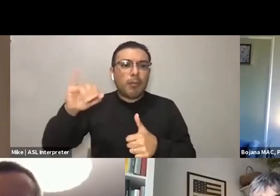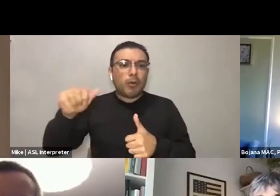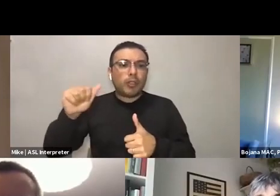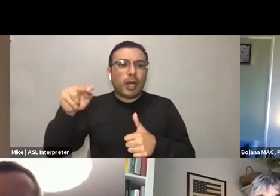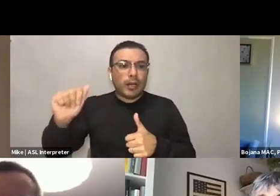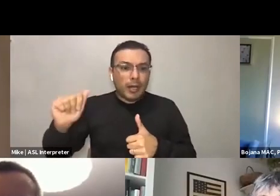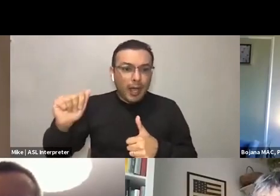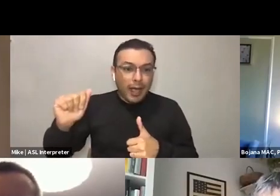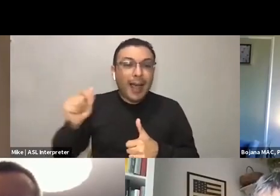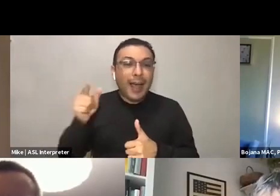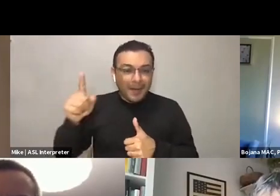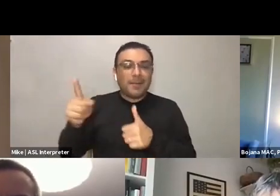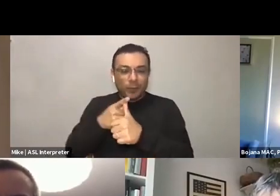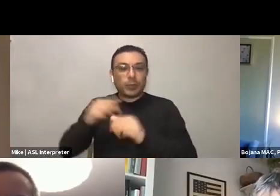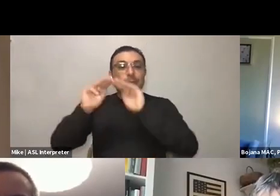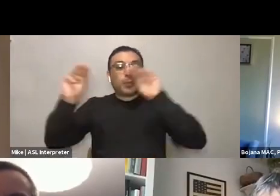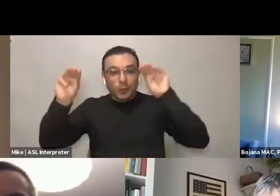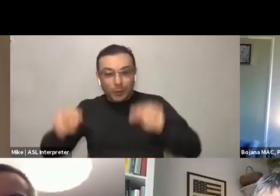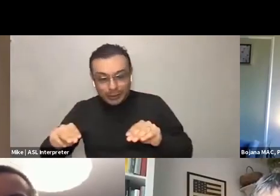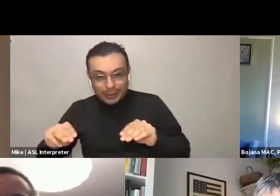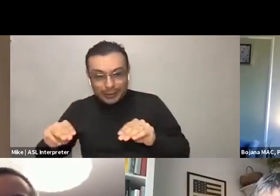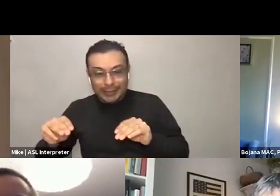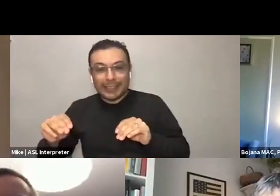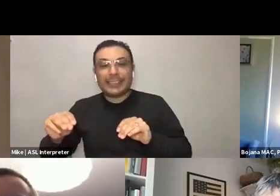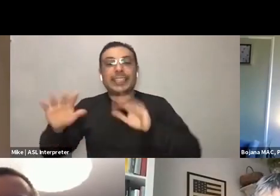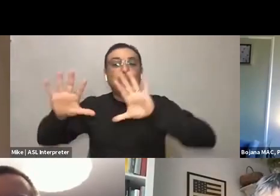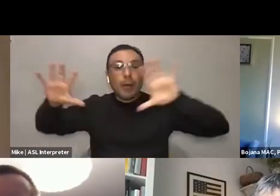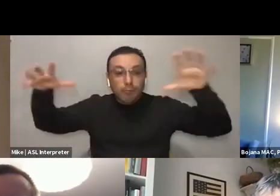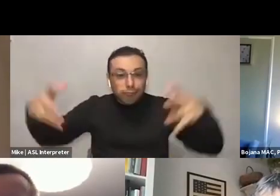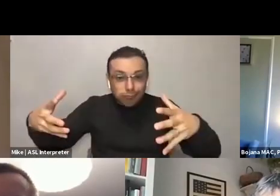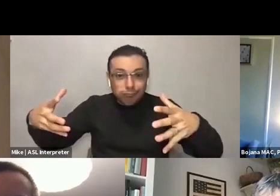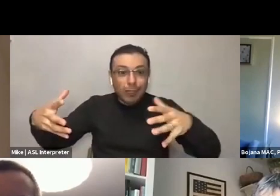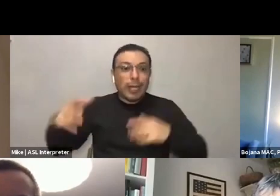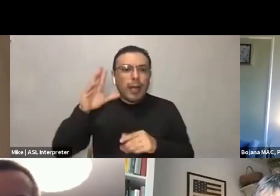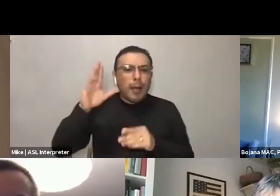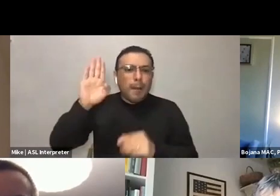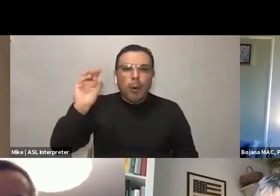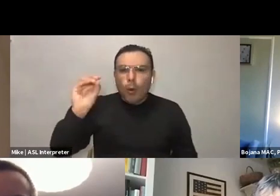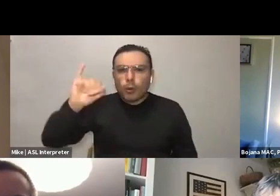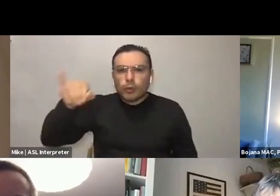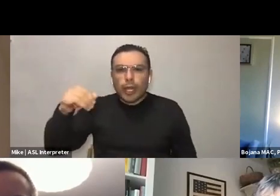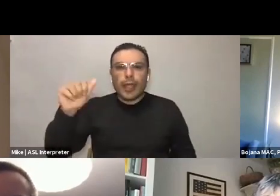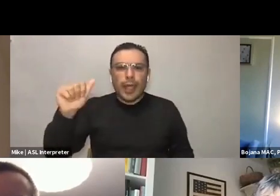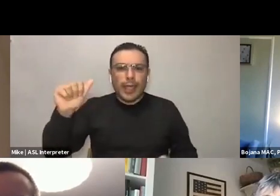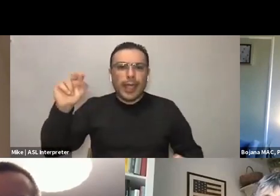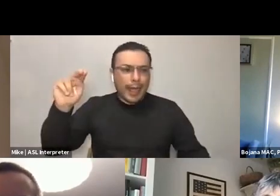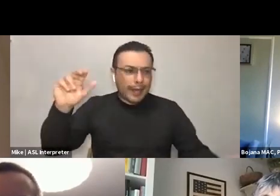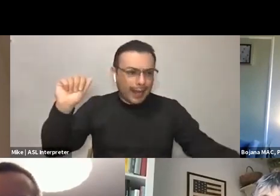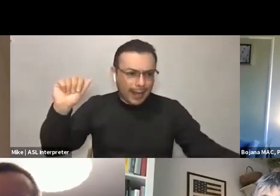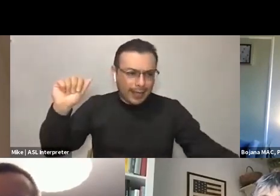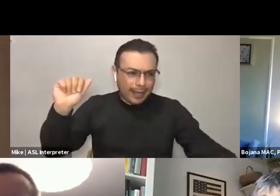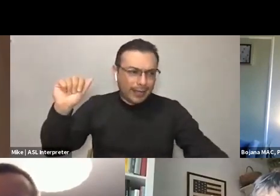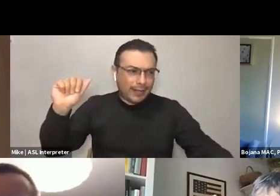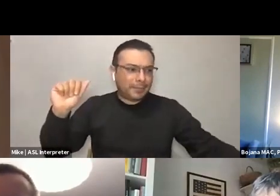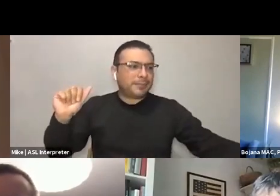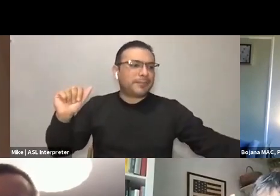of the Museum Arts and Culture Access Consortium and that's first name Bojana, B-O-J-A-N-A,